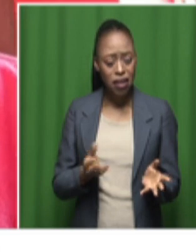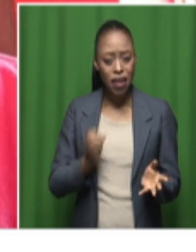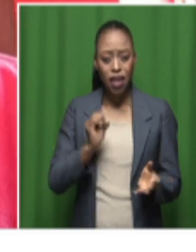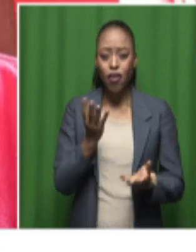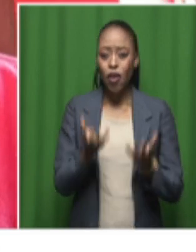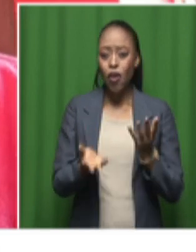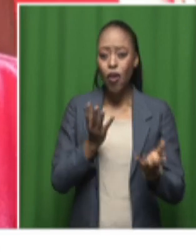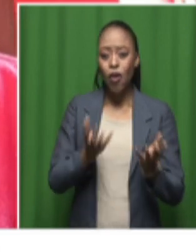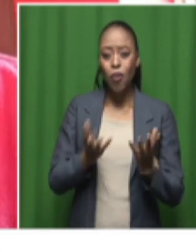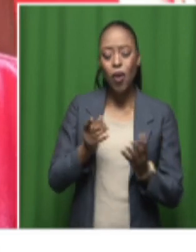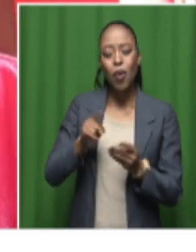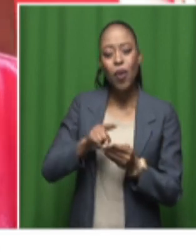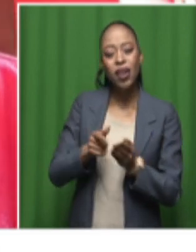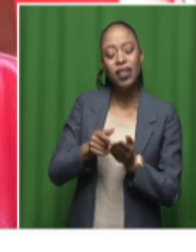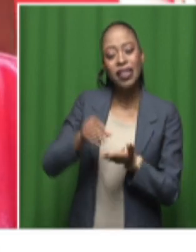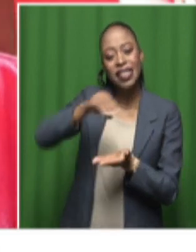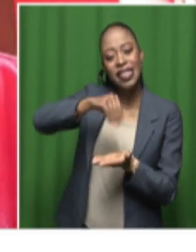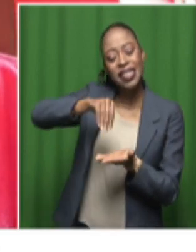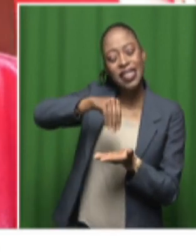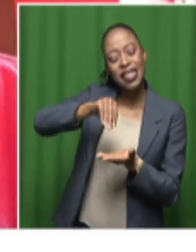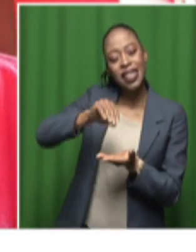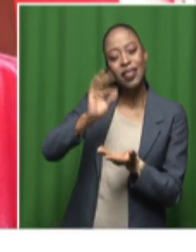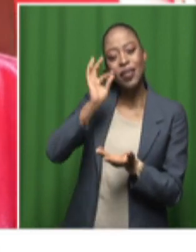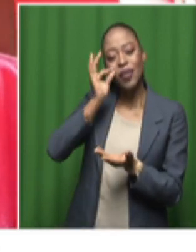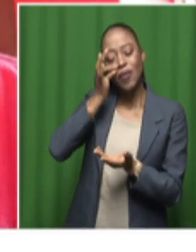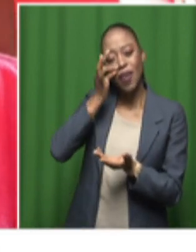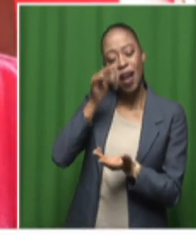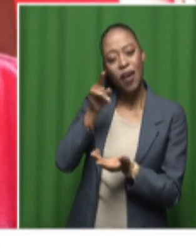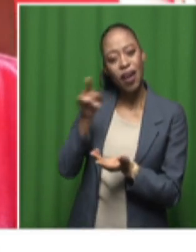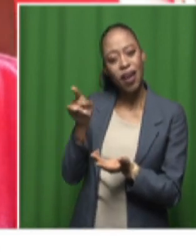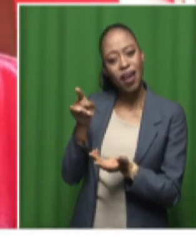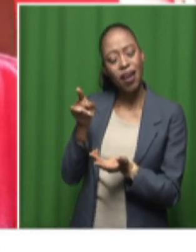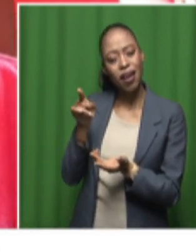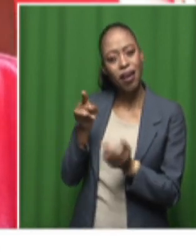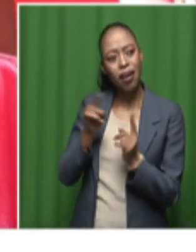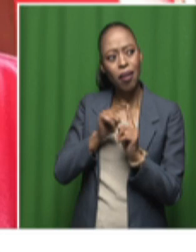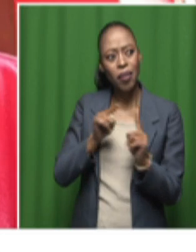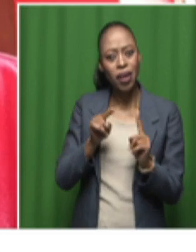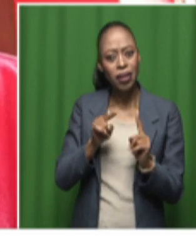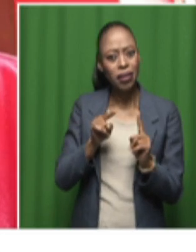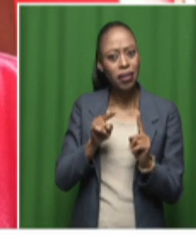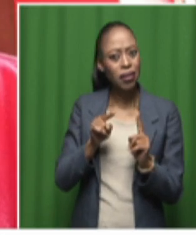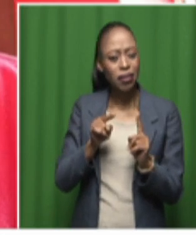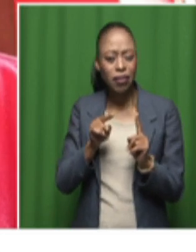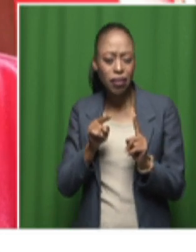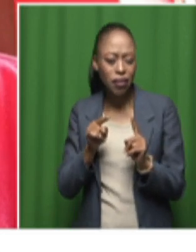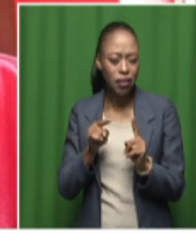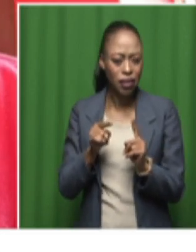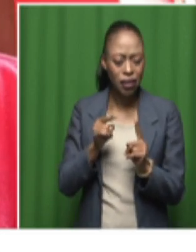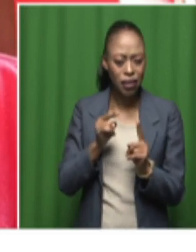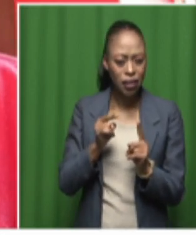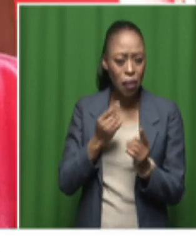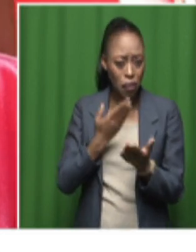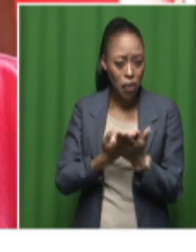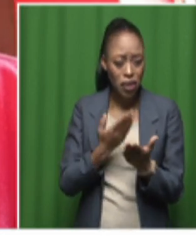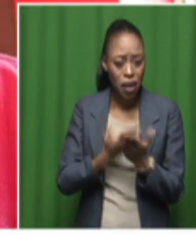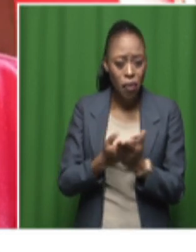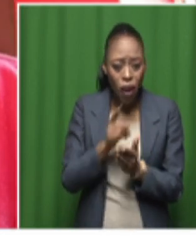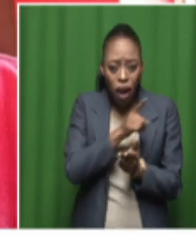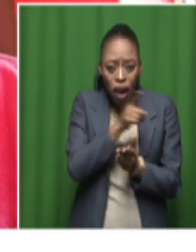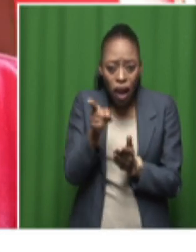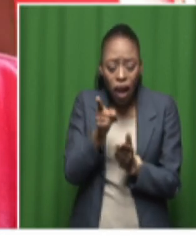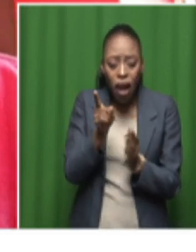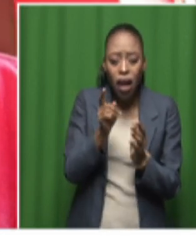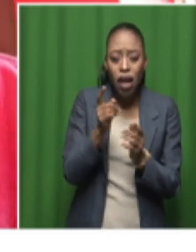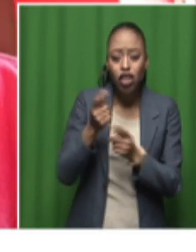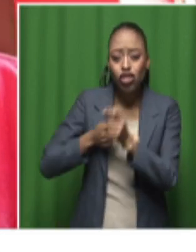price of sunflower seeds, which have remained relatively stable. Are there signs, perhaps, of some collision at